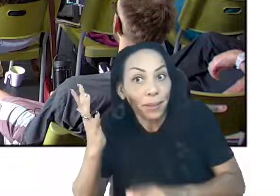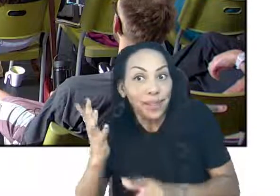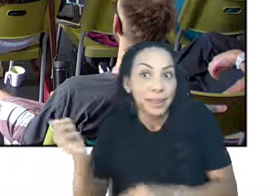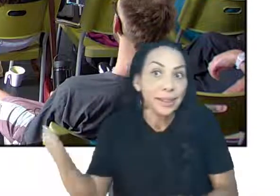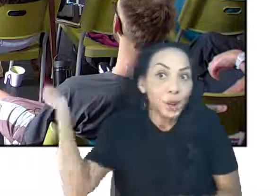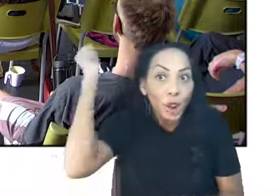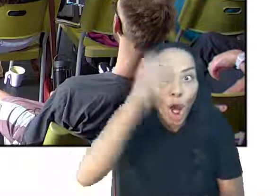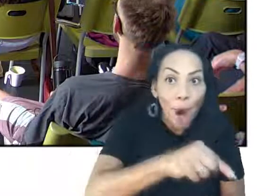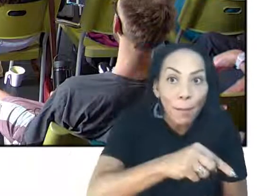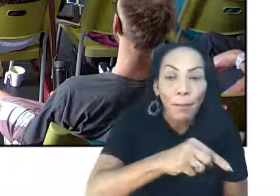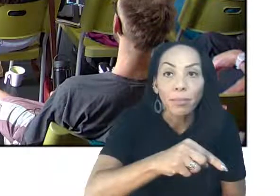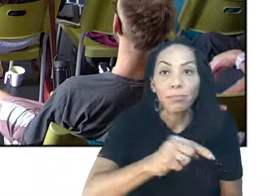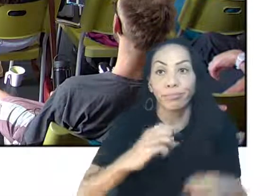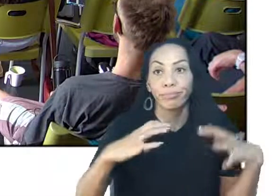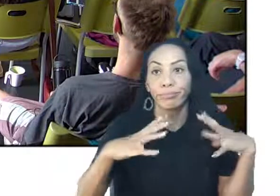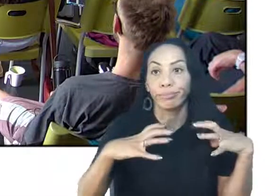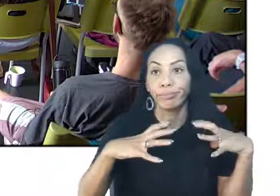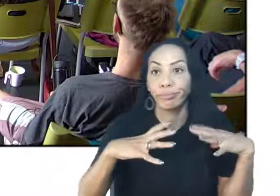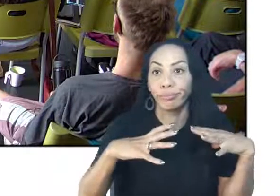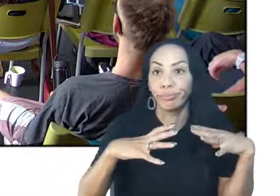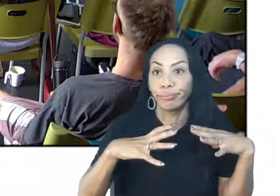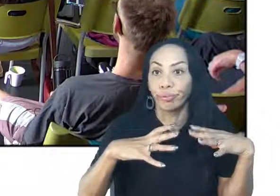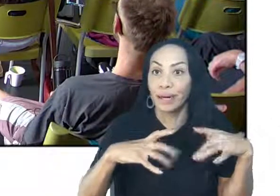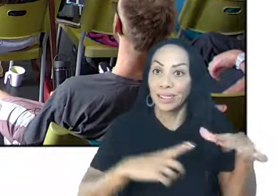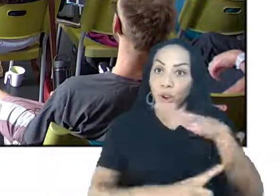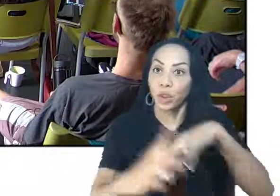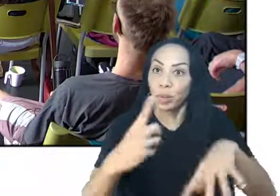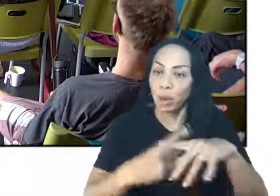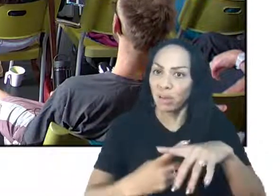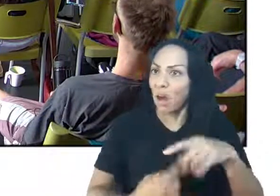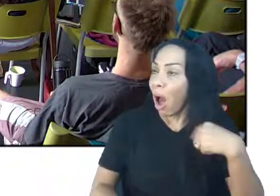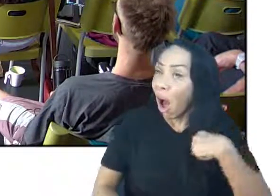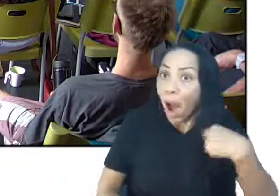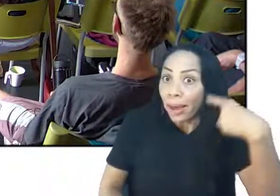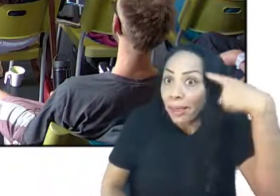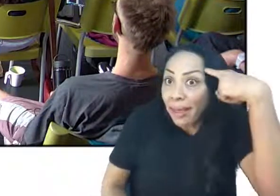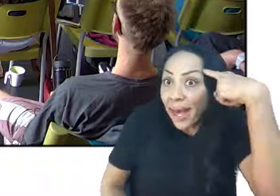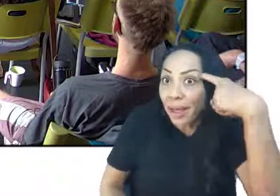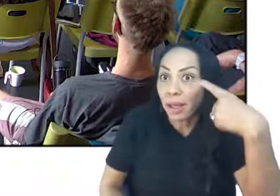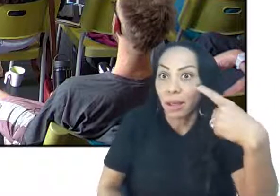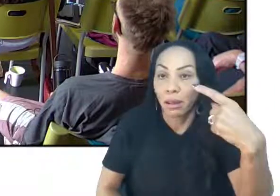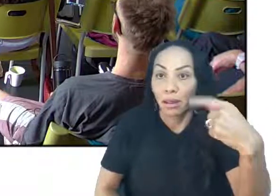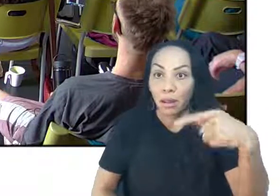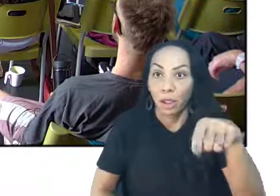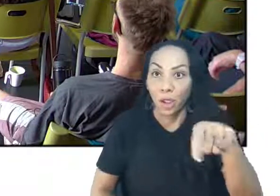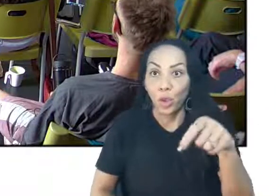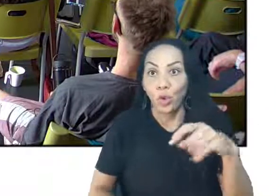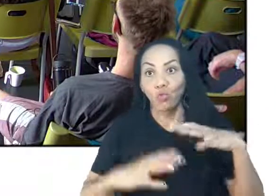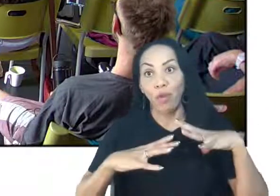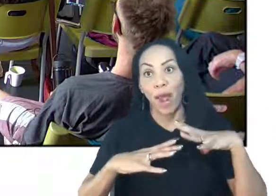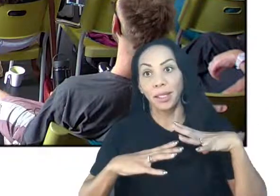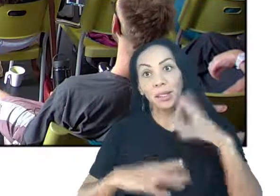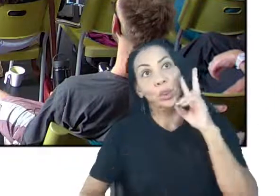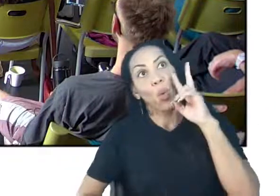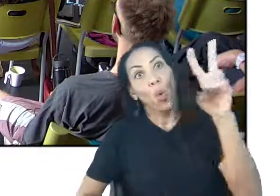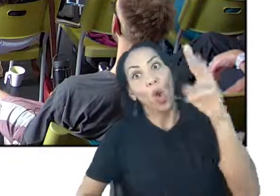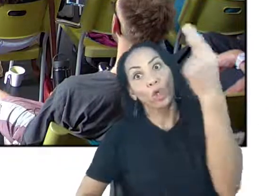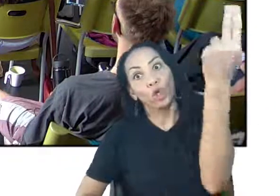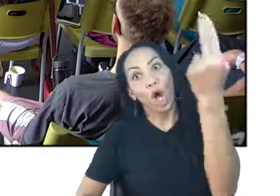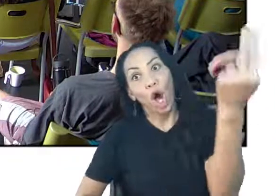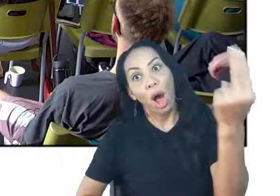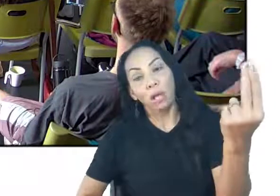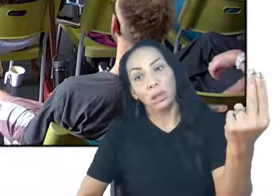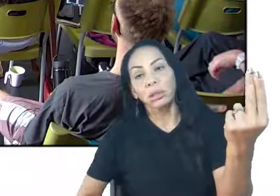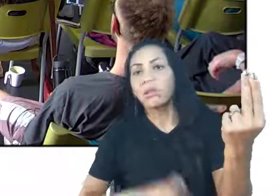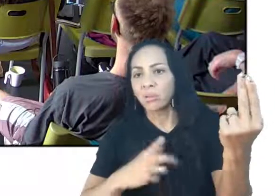more time with art gives you a different relationship to that piece of art. Maybe I haven't sort of expressed clearly enough how